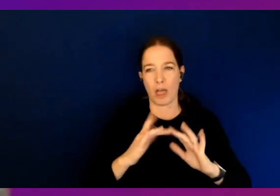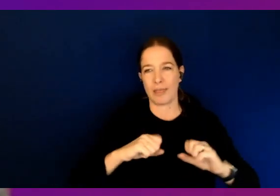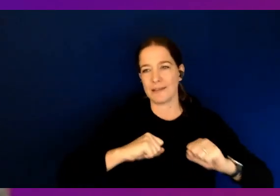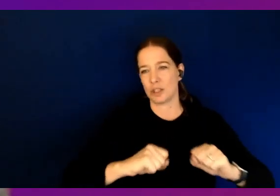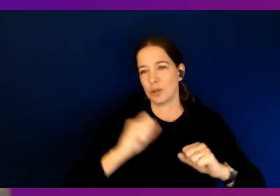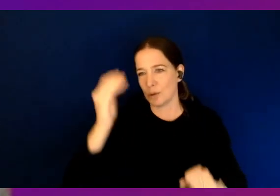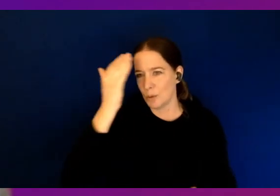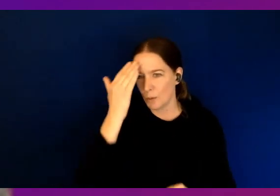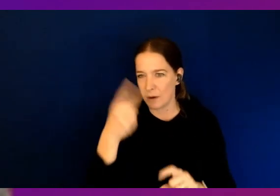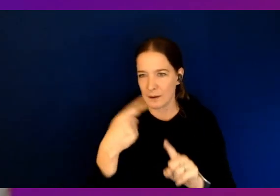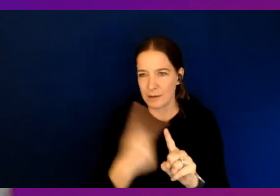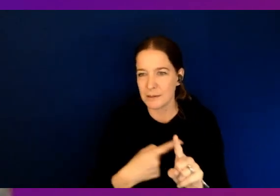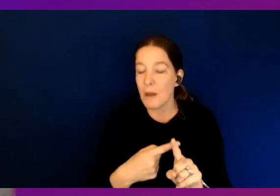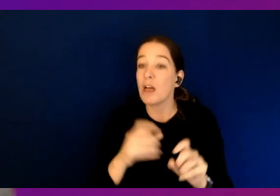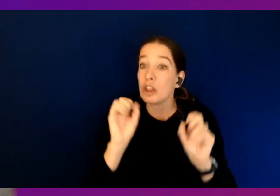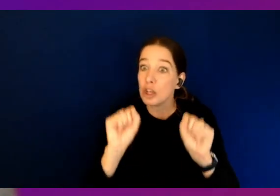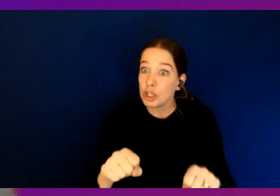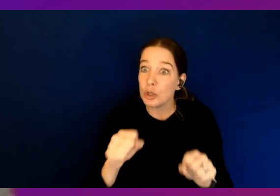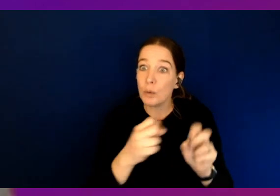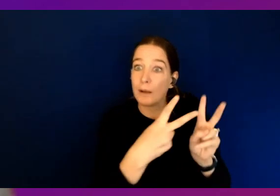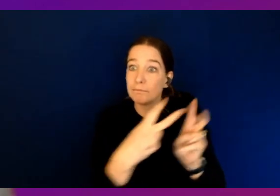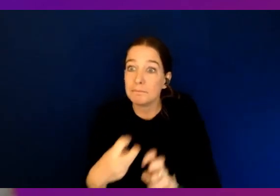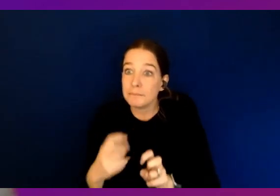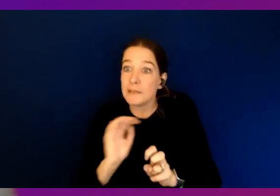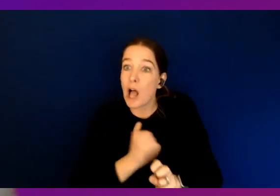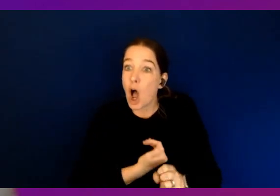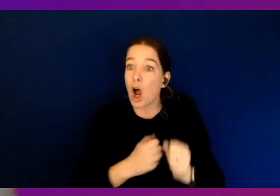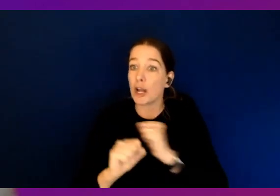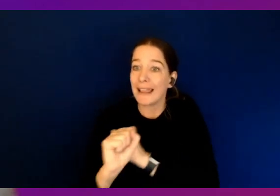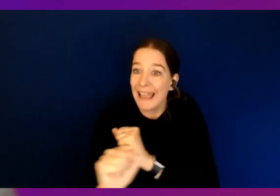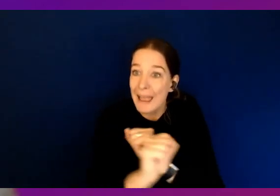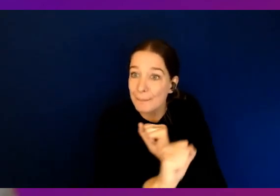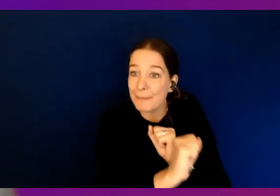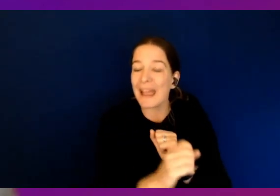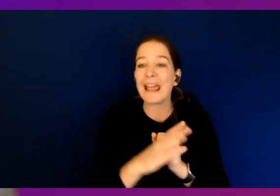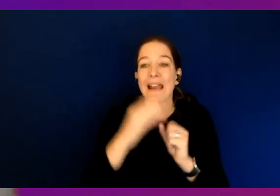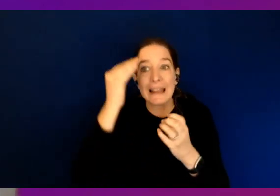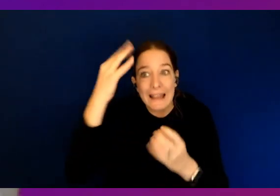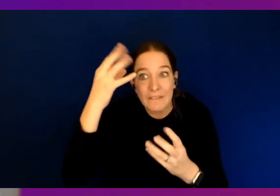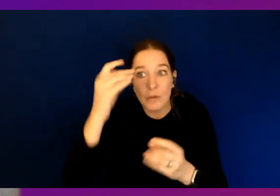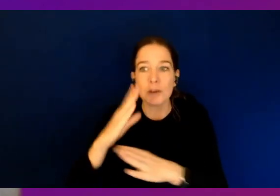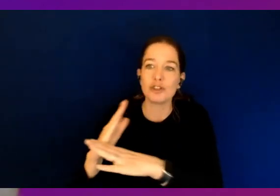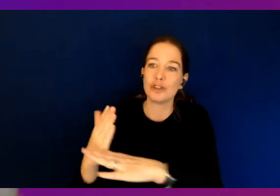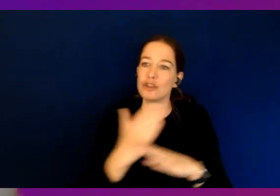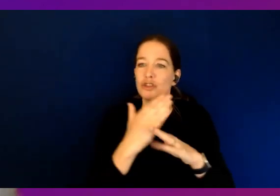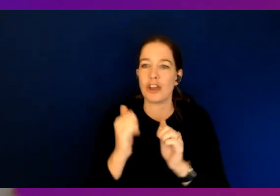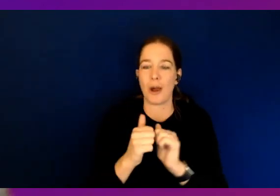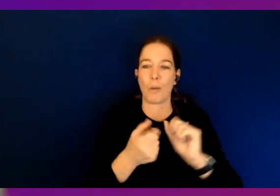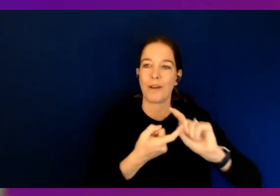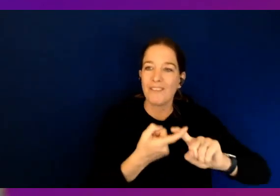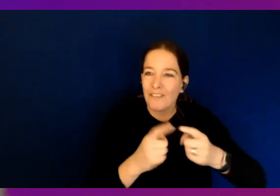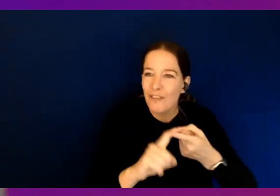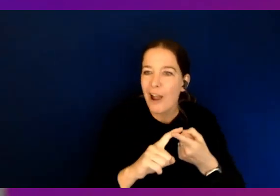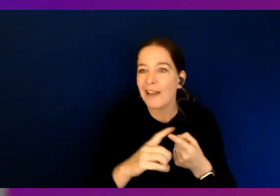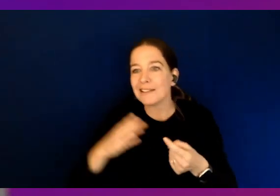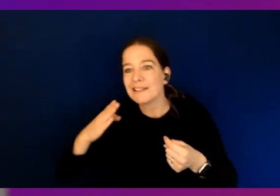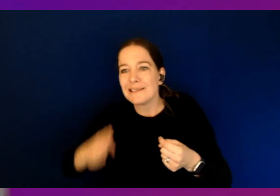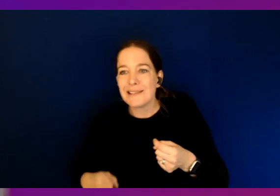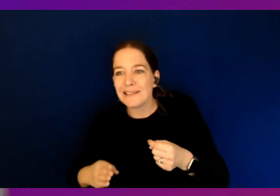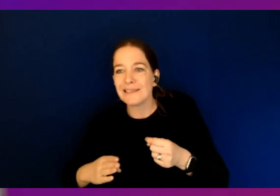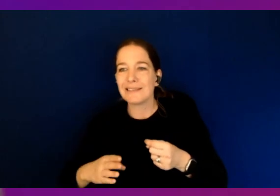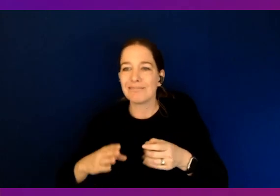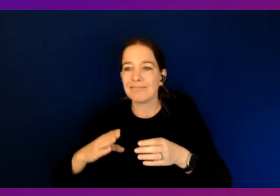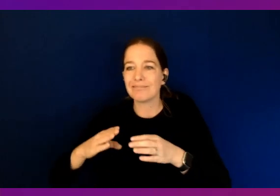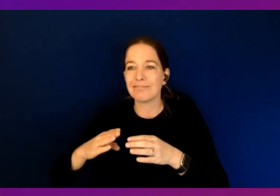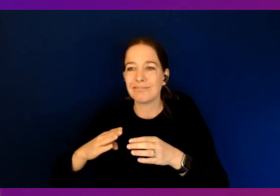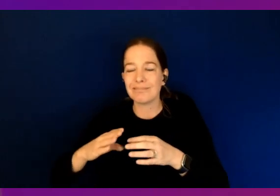create your own campaigns or simply share information with your friends and neighbors. We're asking everyone to join the online